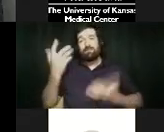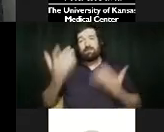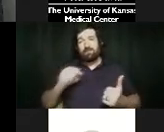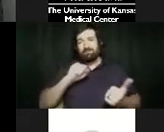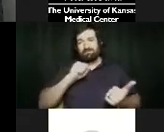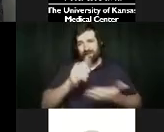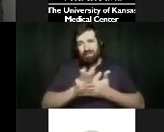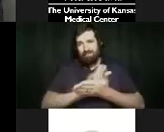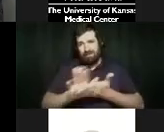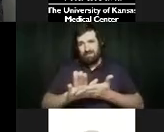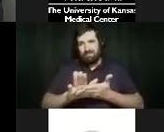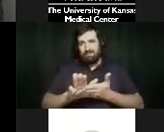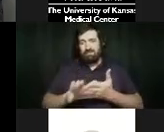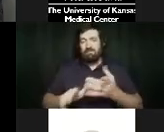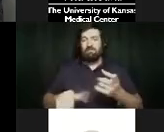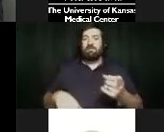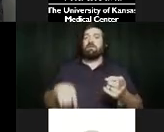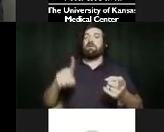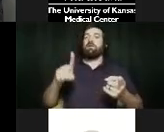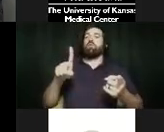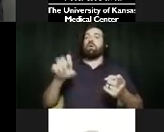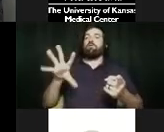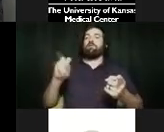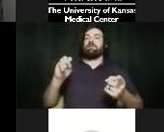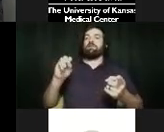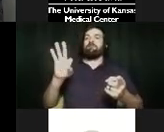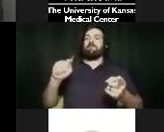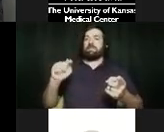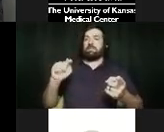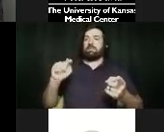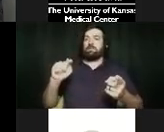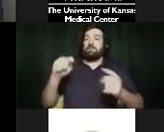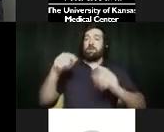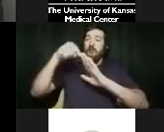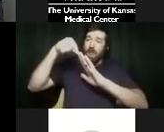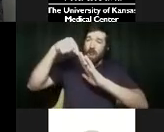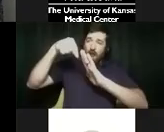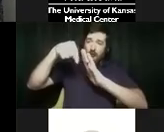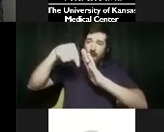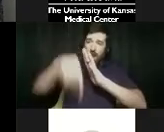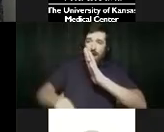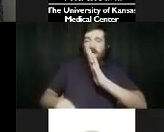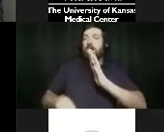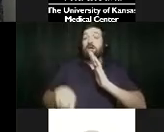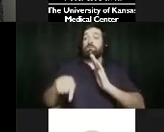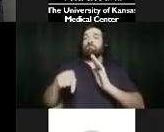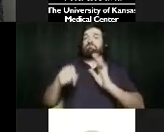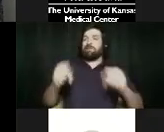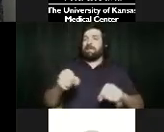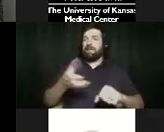so these are 150-foot deep wells where the water that you pump out is drinkable without any